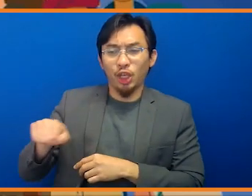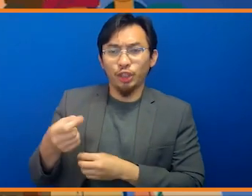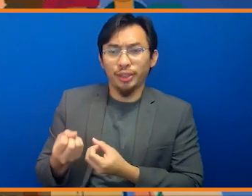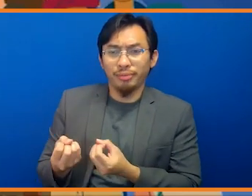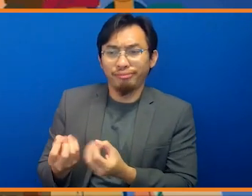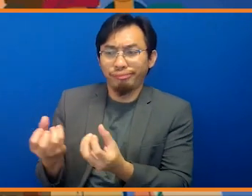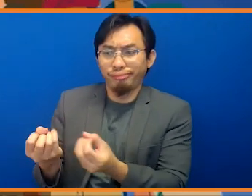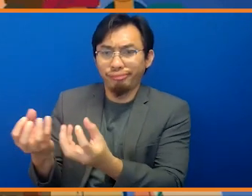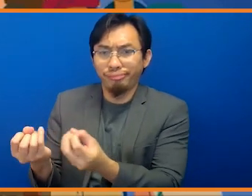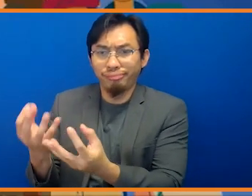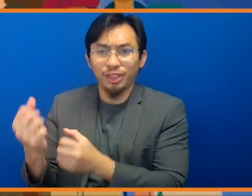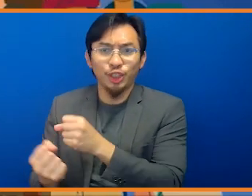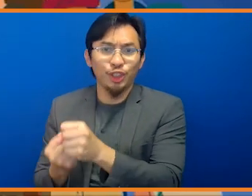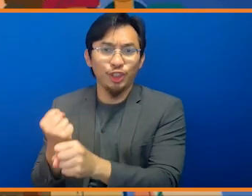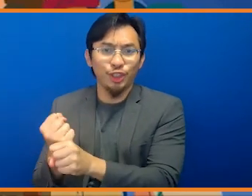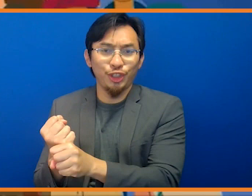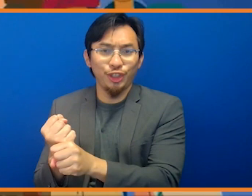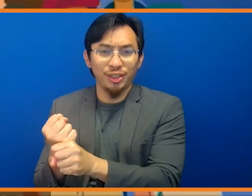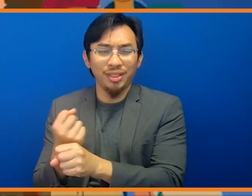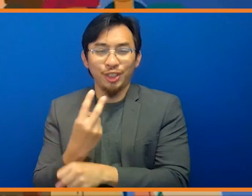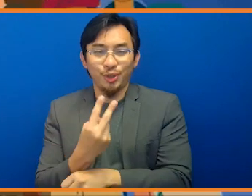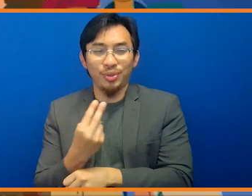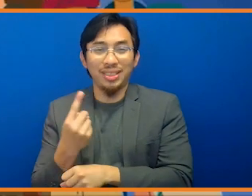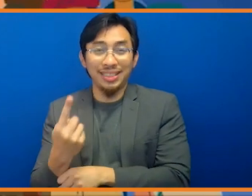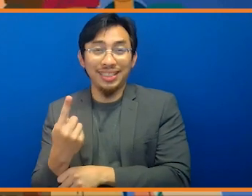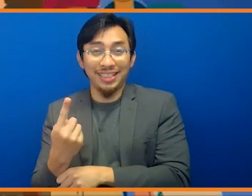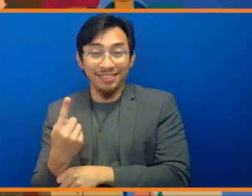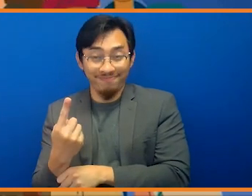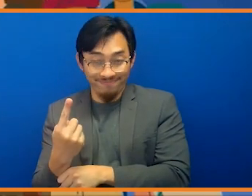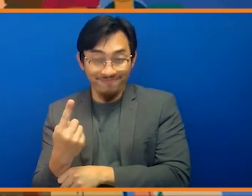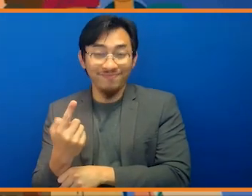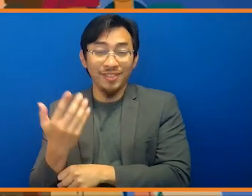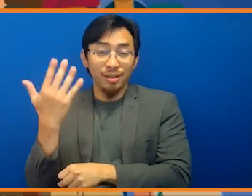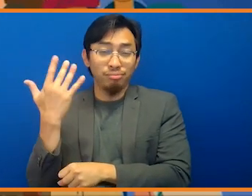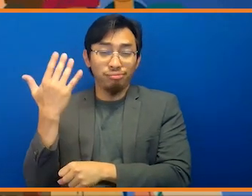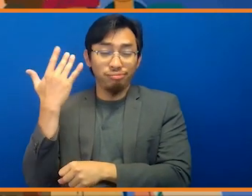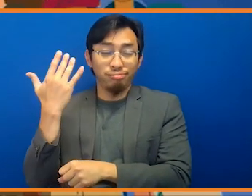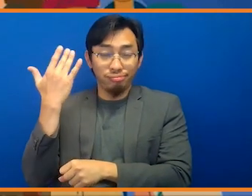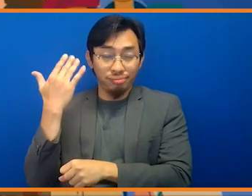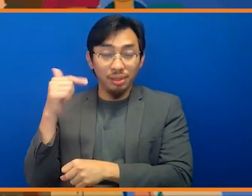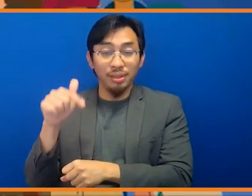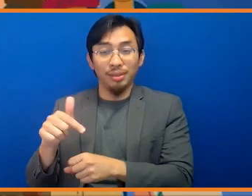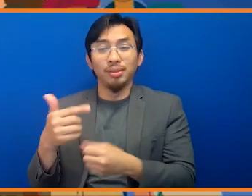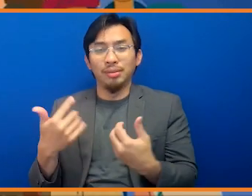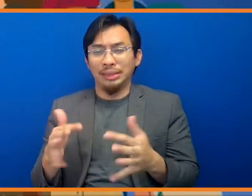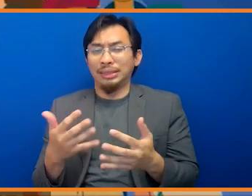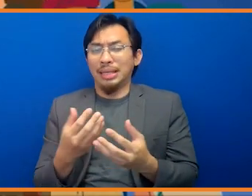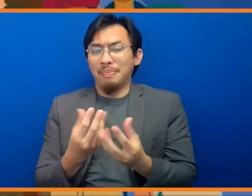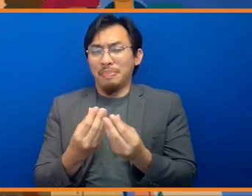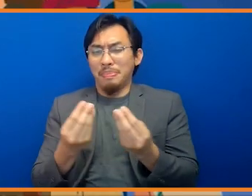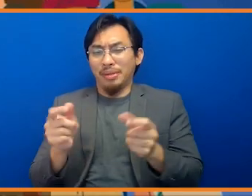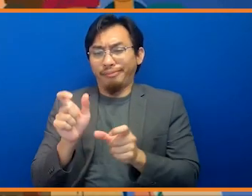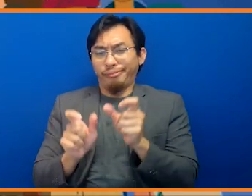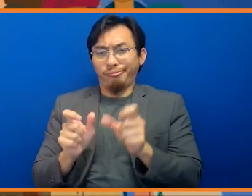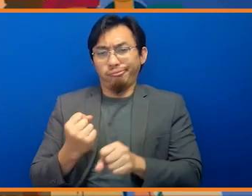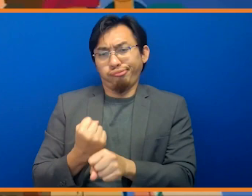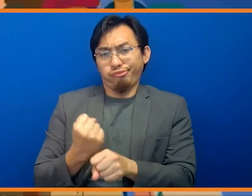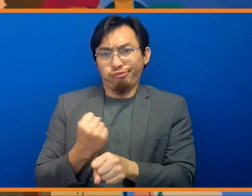These Eventful Years, the 20th Century in the Making, as told by many of its makers.